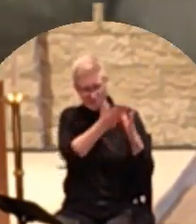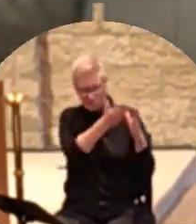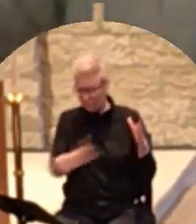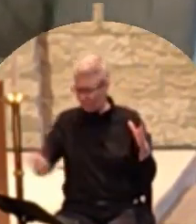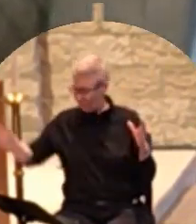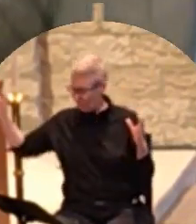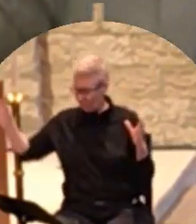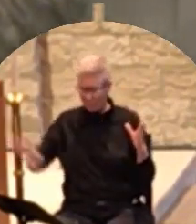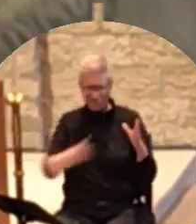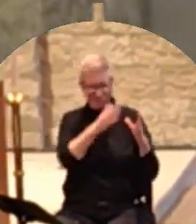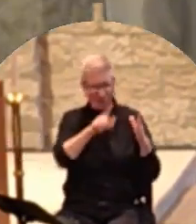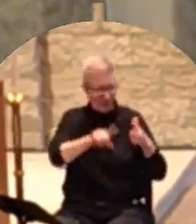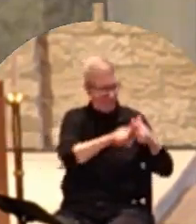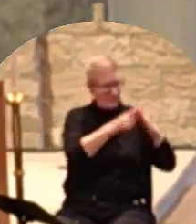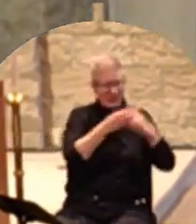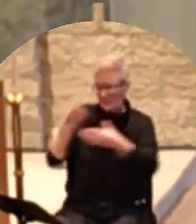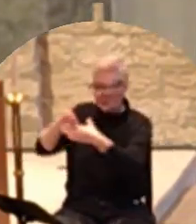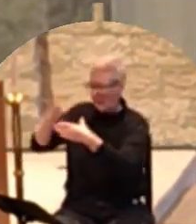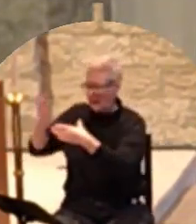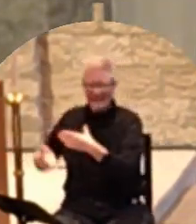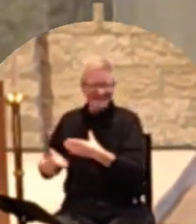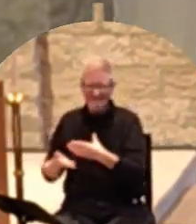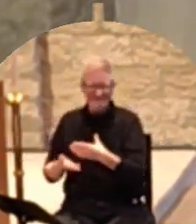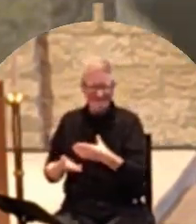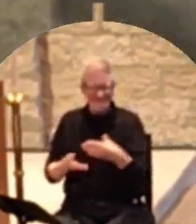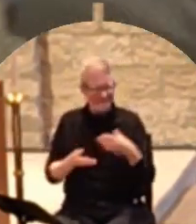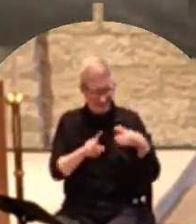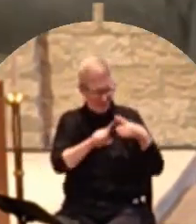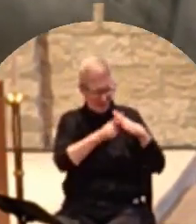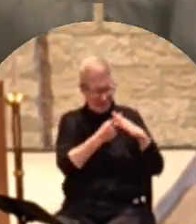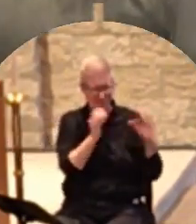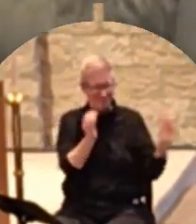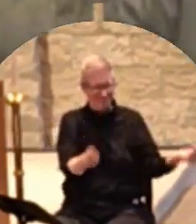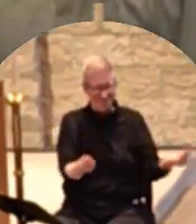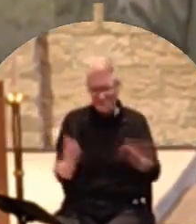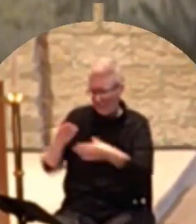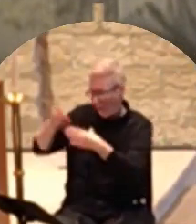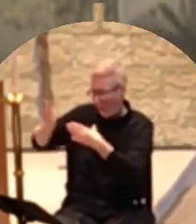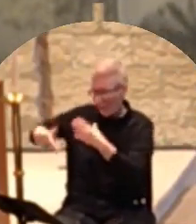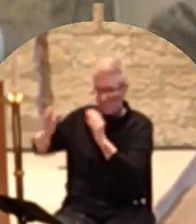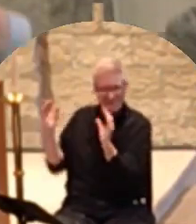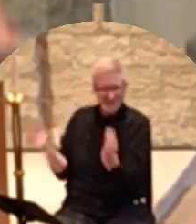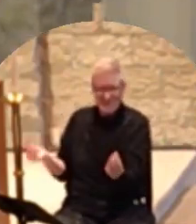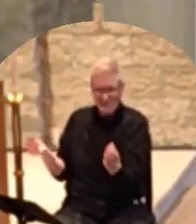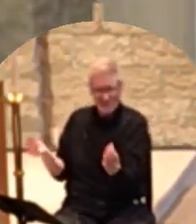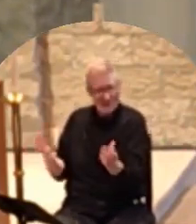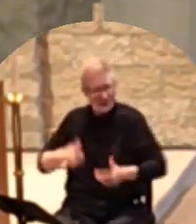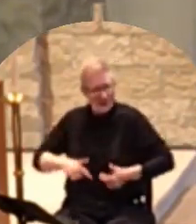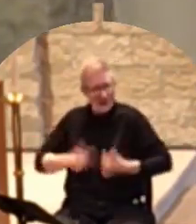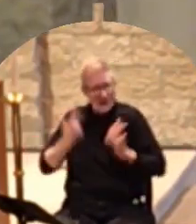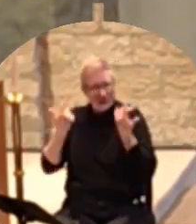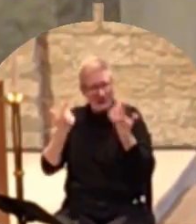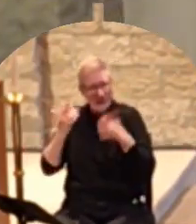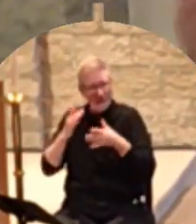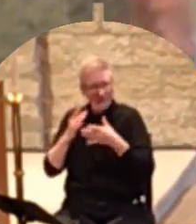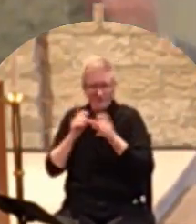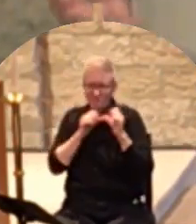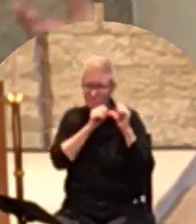life has an end. There is no beginning and there is no end. We are taught that life